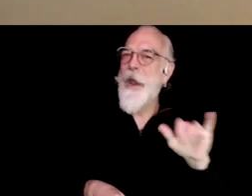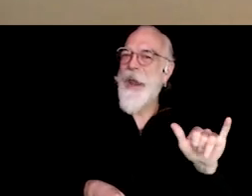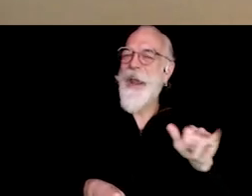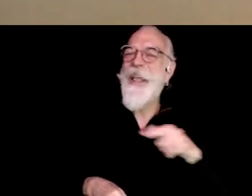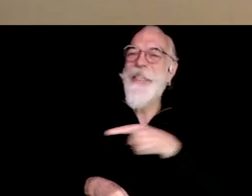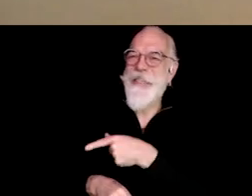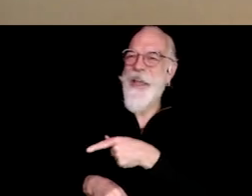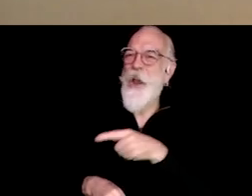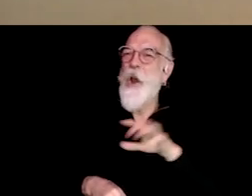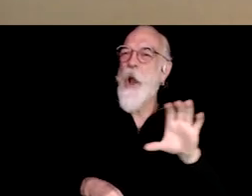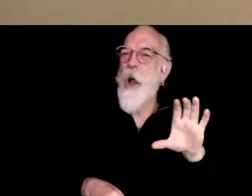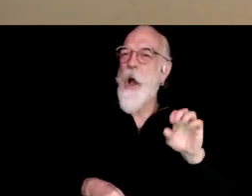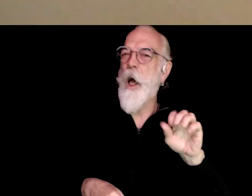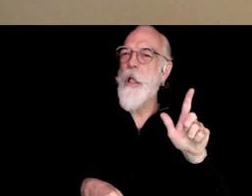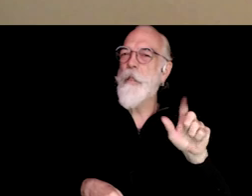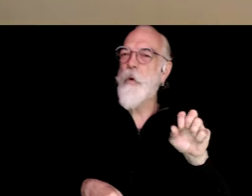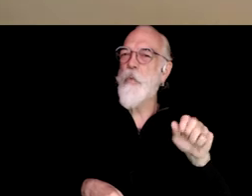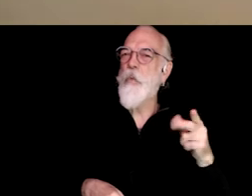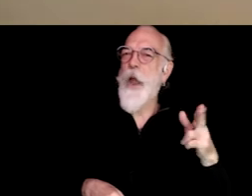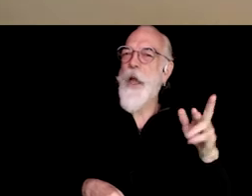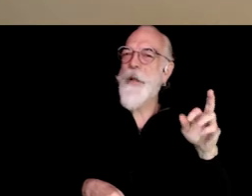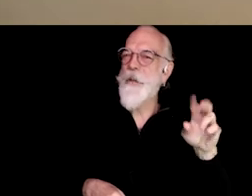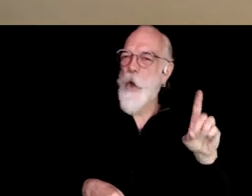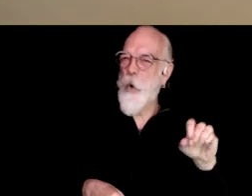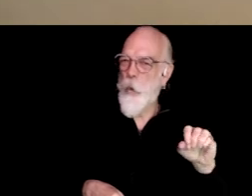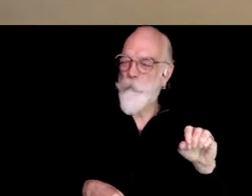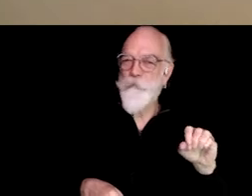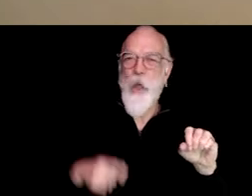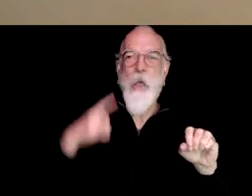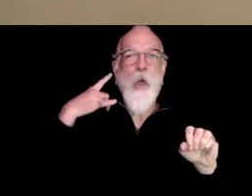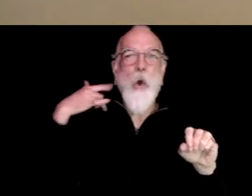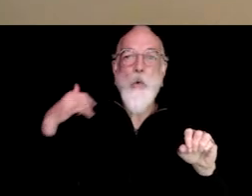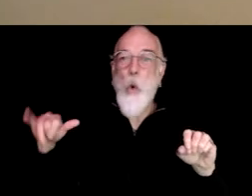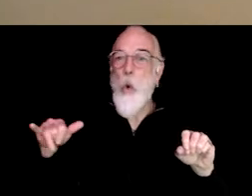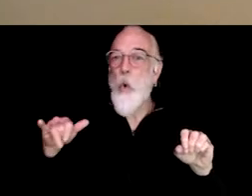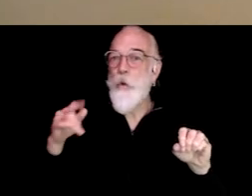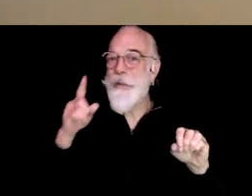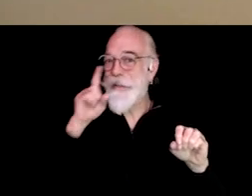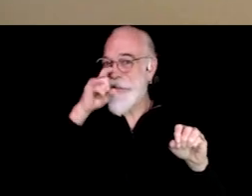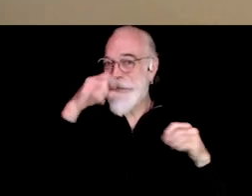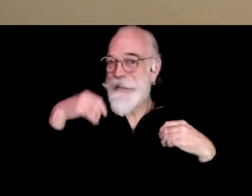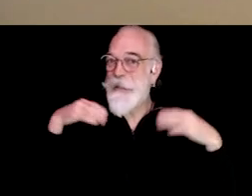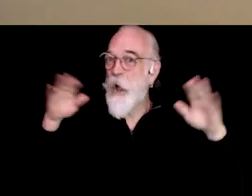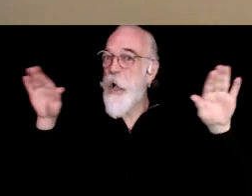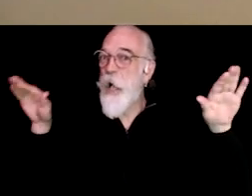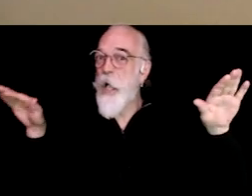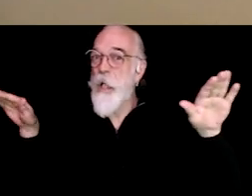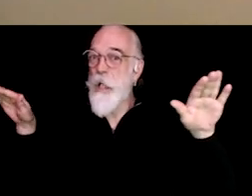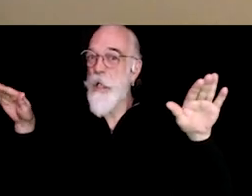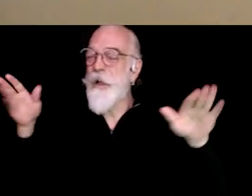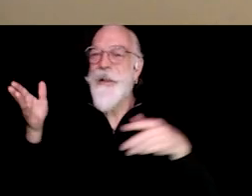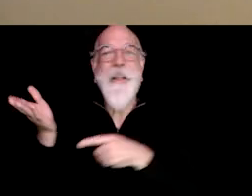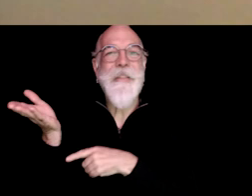Broomfield, Colorado. And the golden eagle was one who